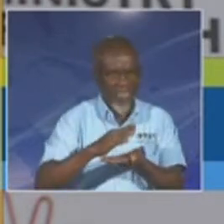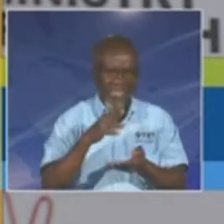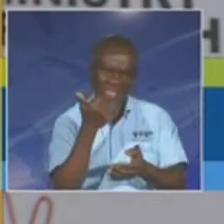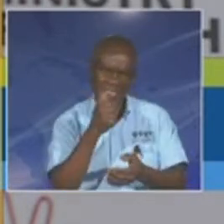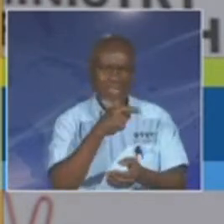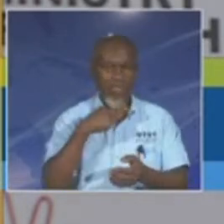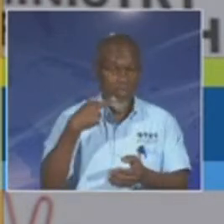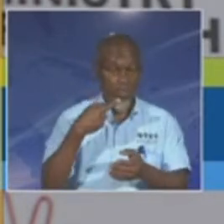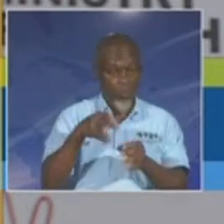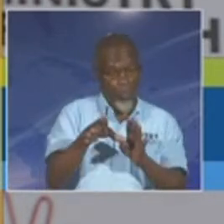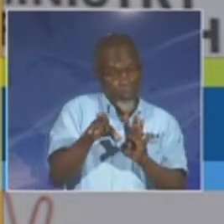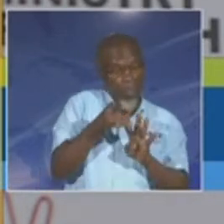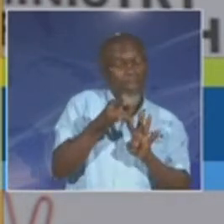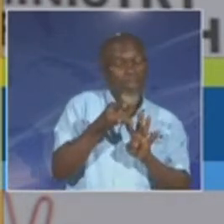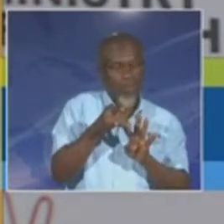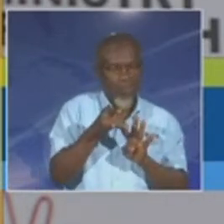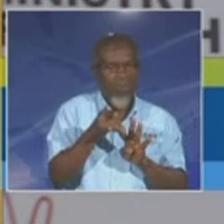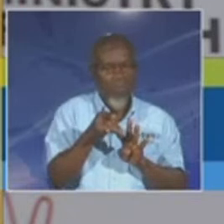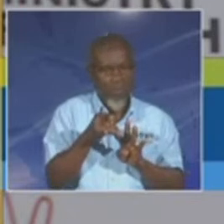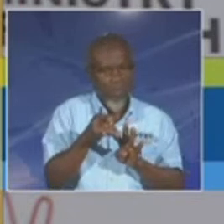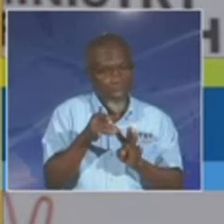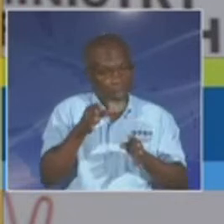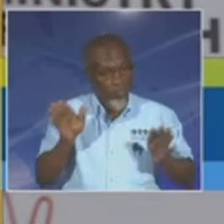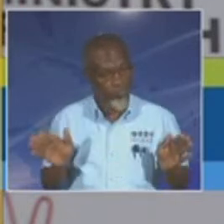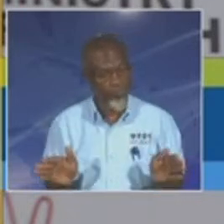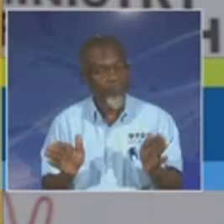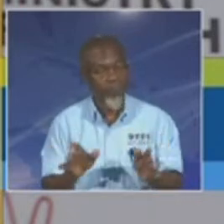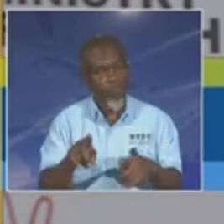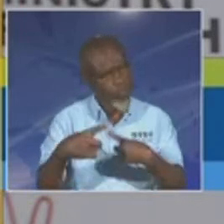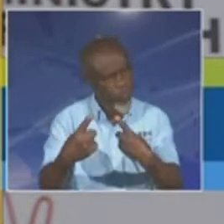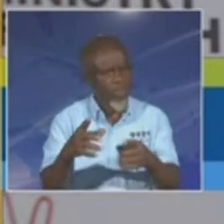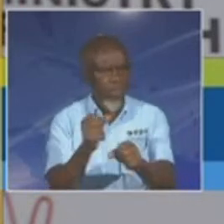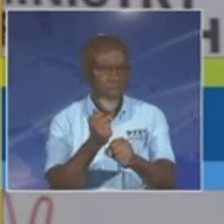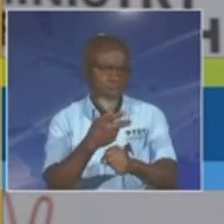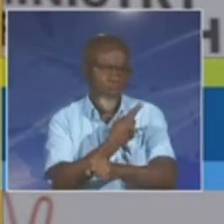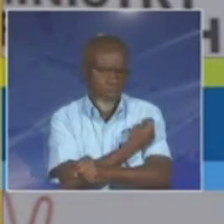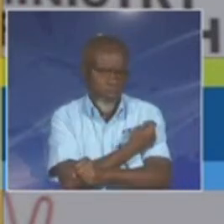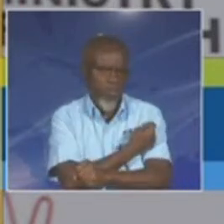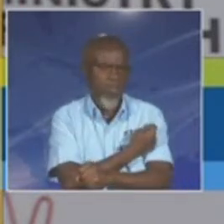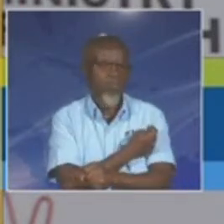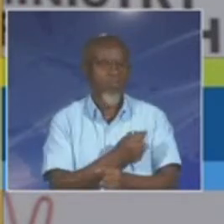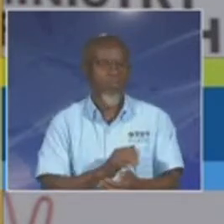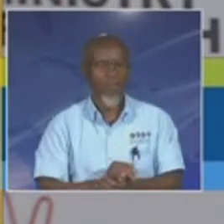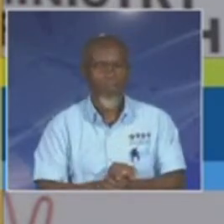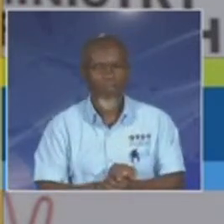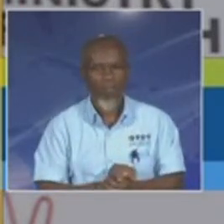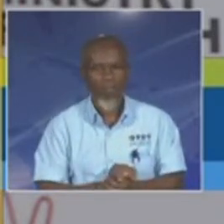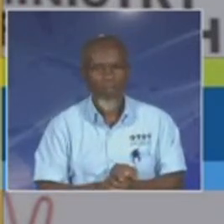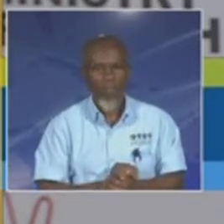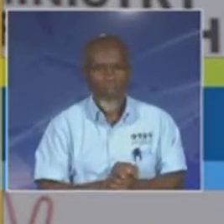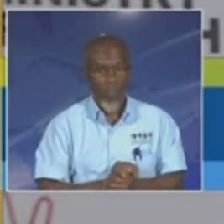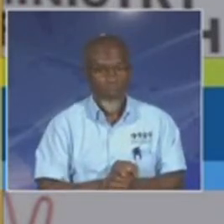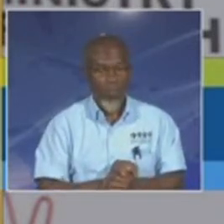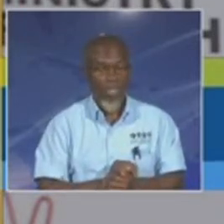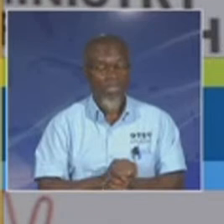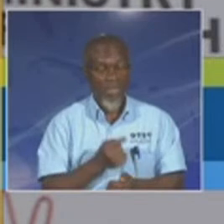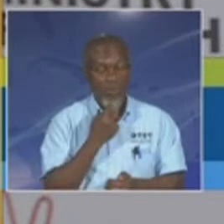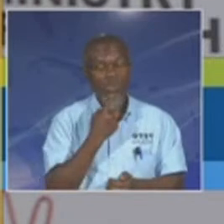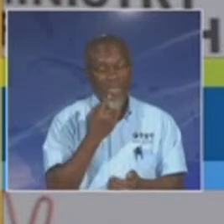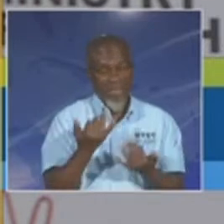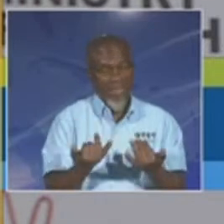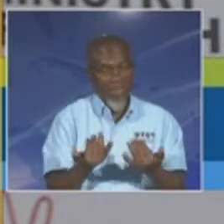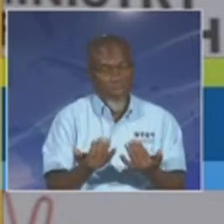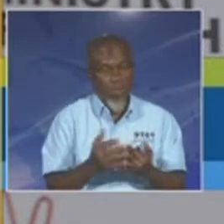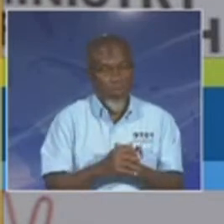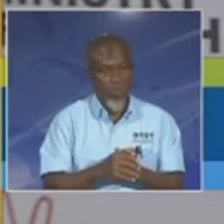the recommendation to get your vaccine if you haven't done so already. So that would be the recommendation at this point in time. Even as you see a downward trend in